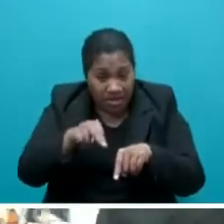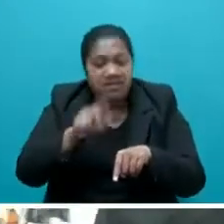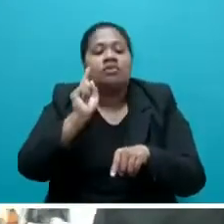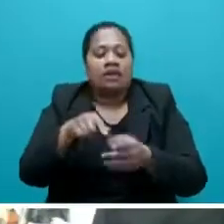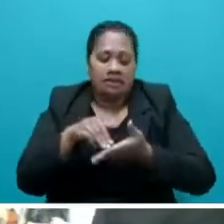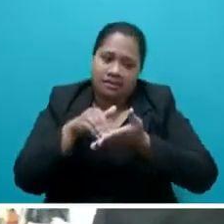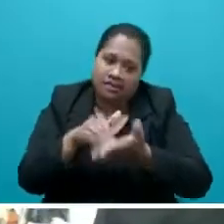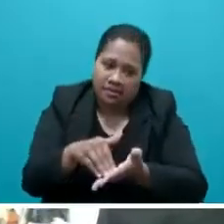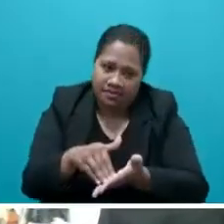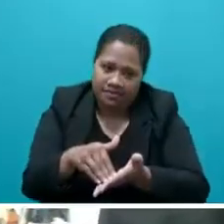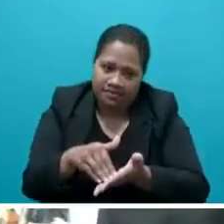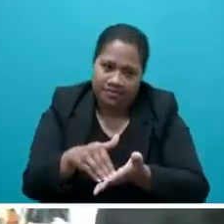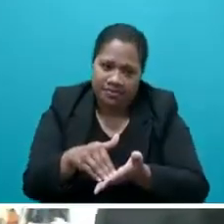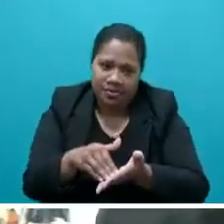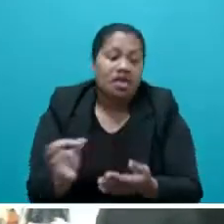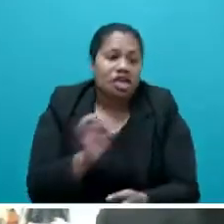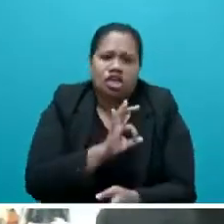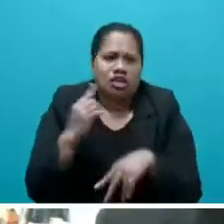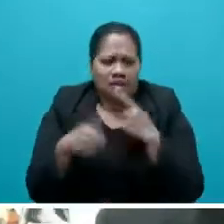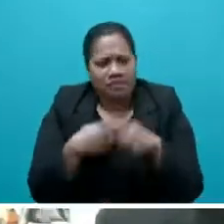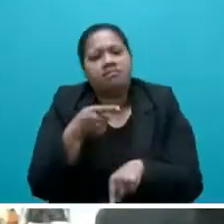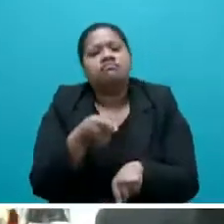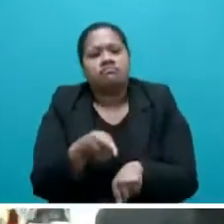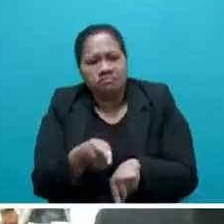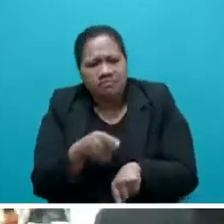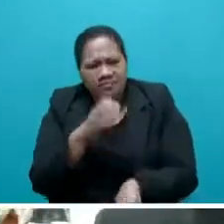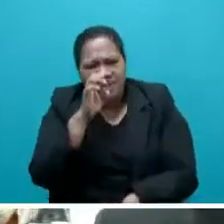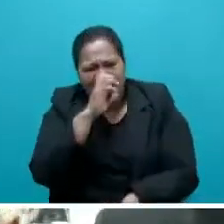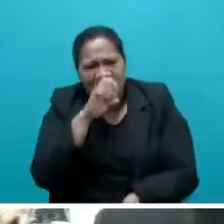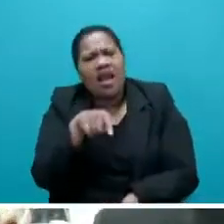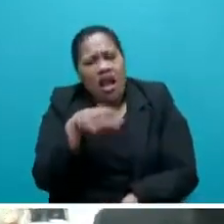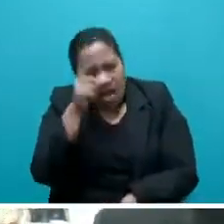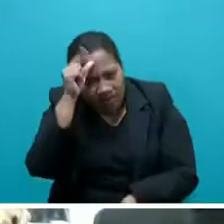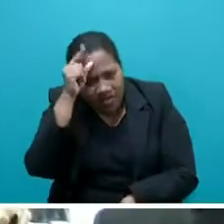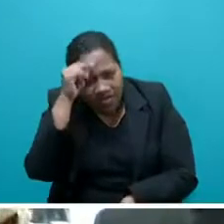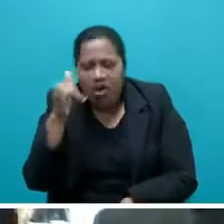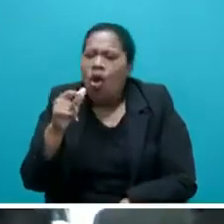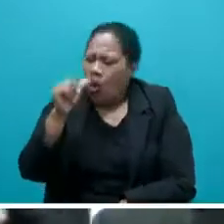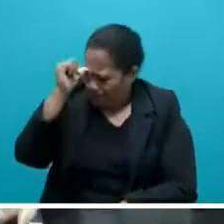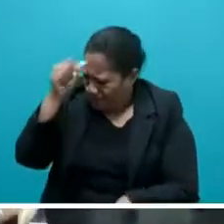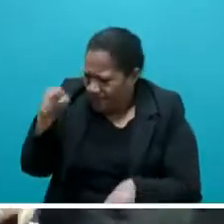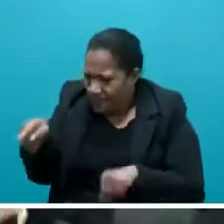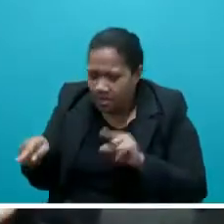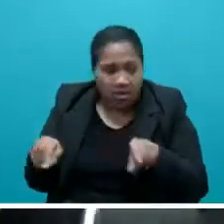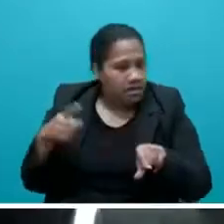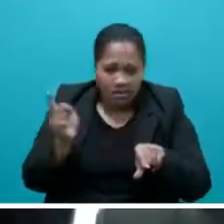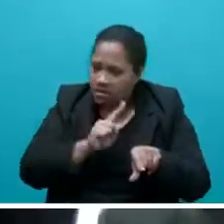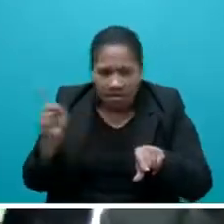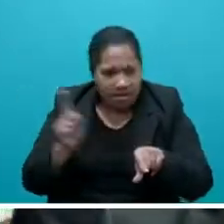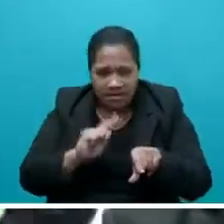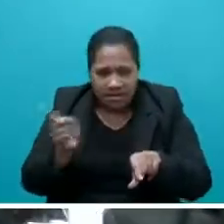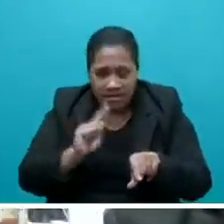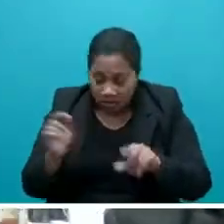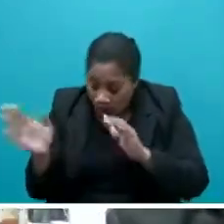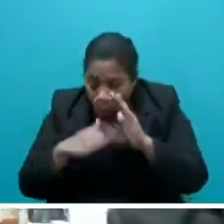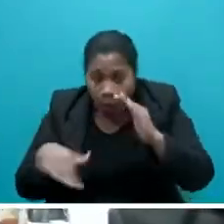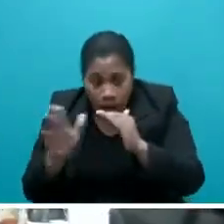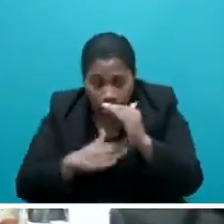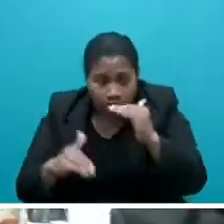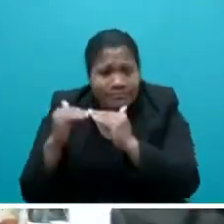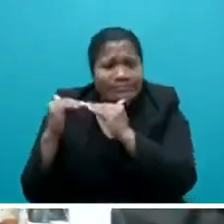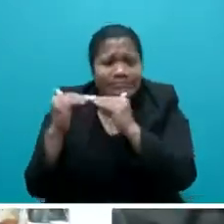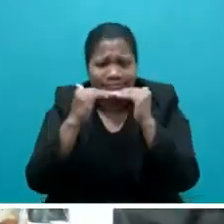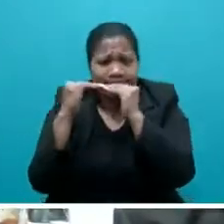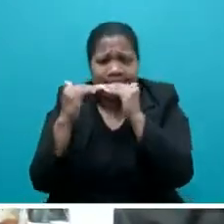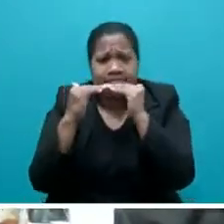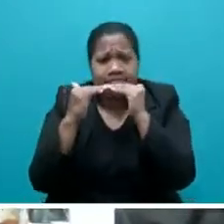their ethnicity, because invariably you cannot homogenize people in that basis. He talked about the Itoke people being poor. Of